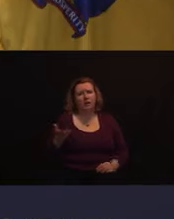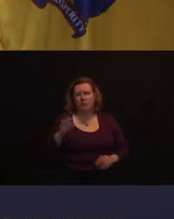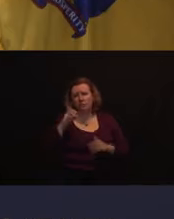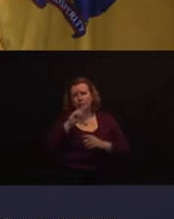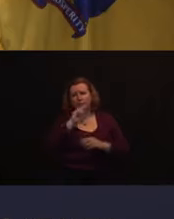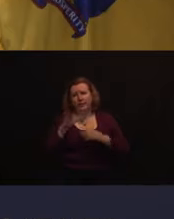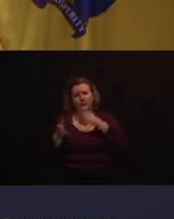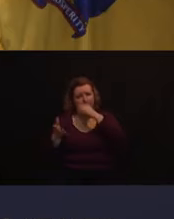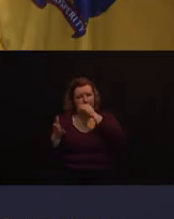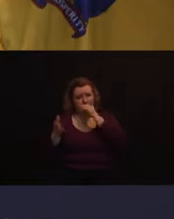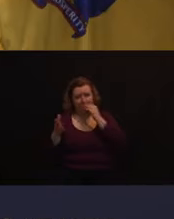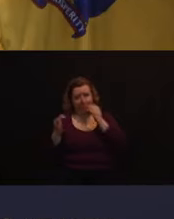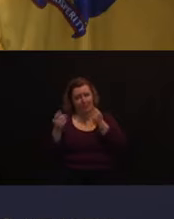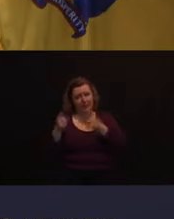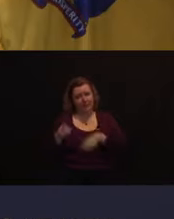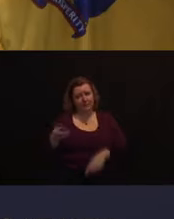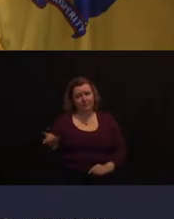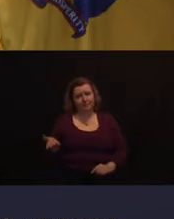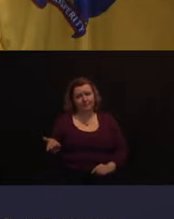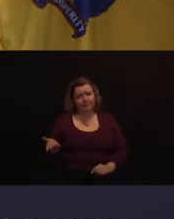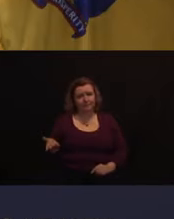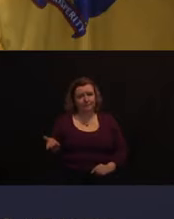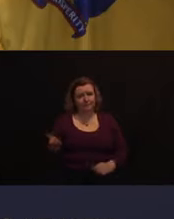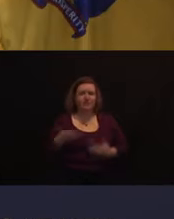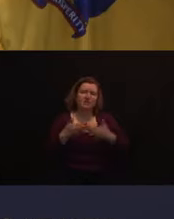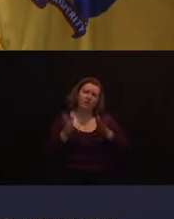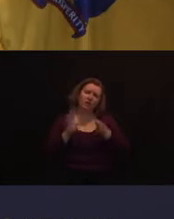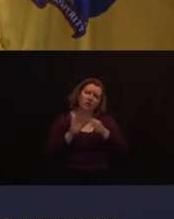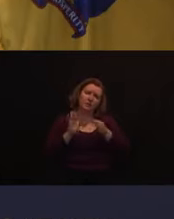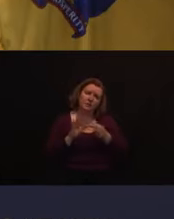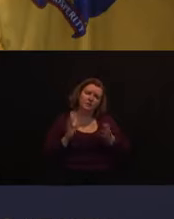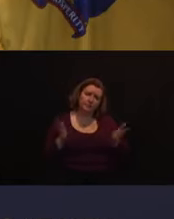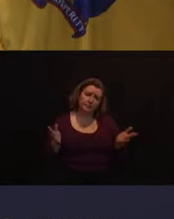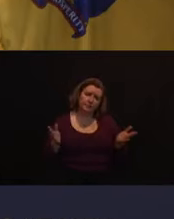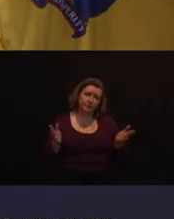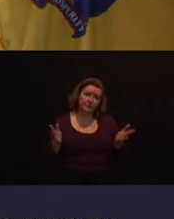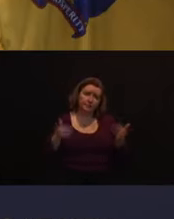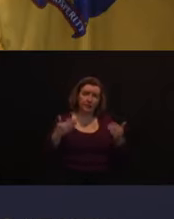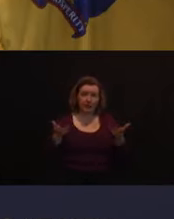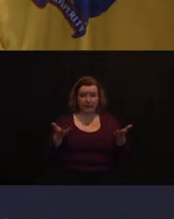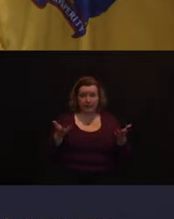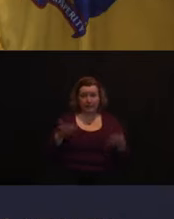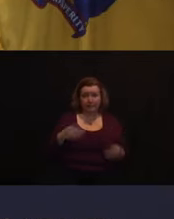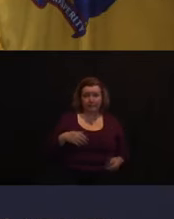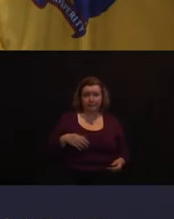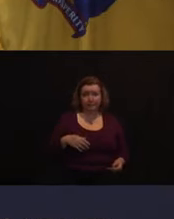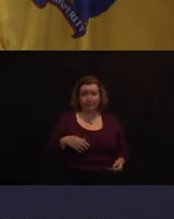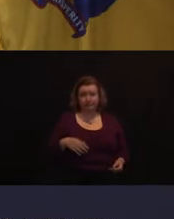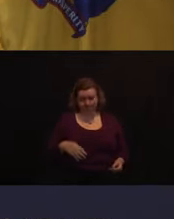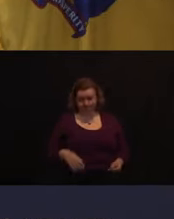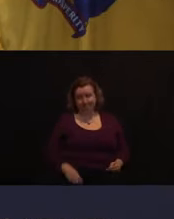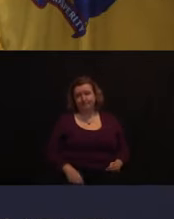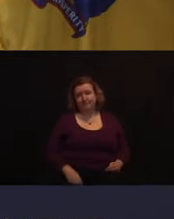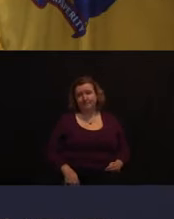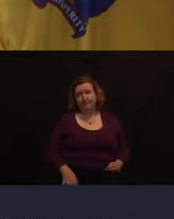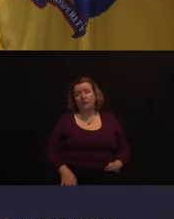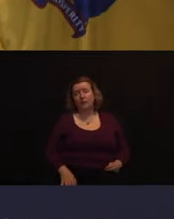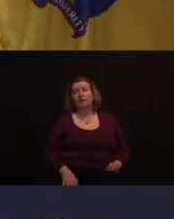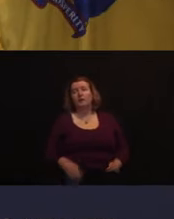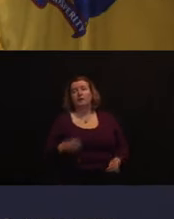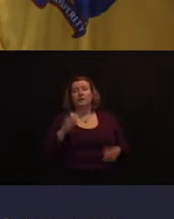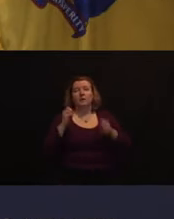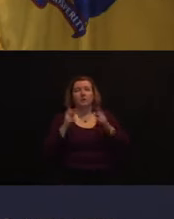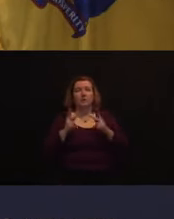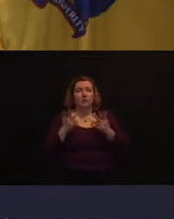generic points, but they feel to me like they're consistent with a situation like this. Again, we are